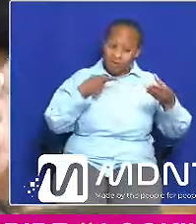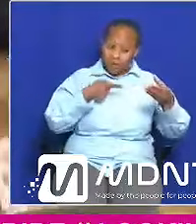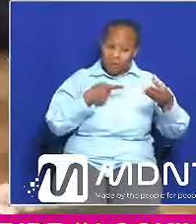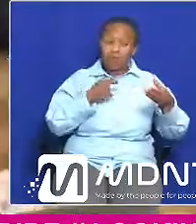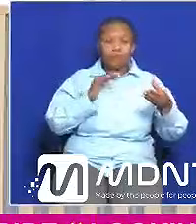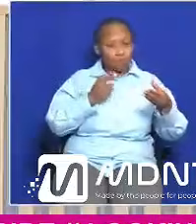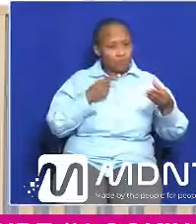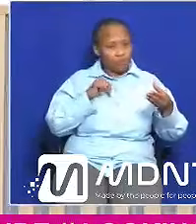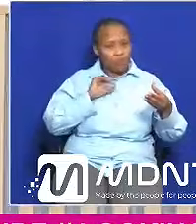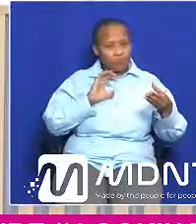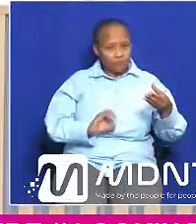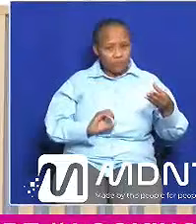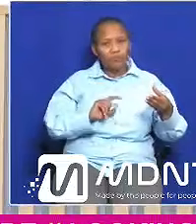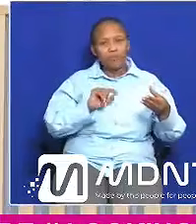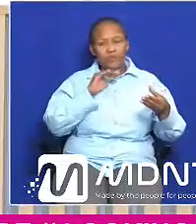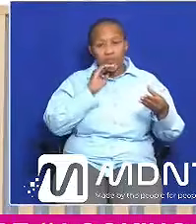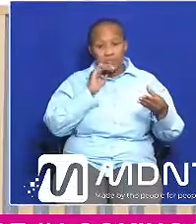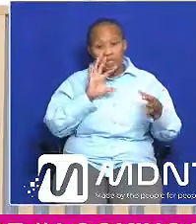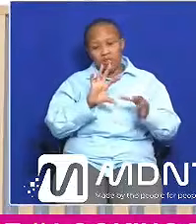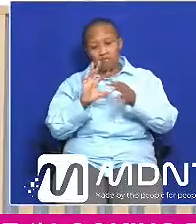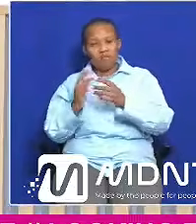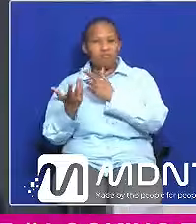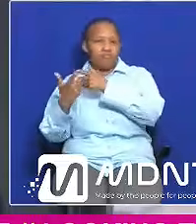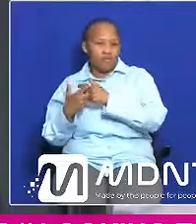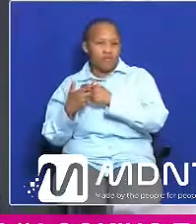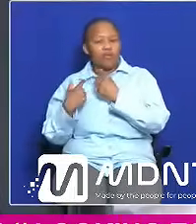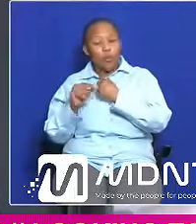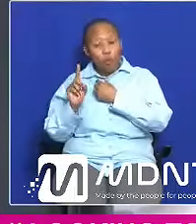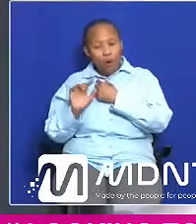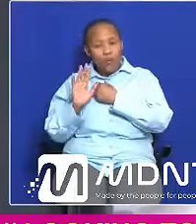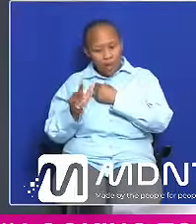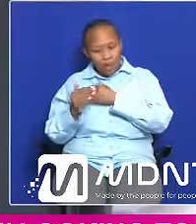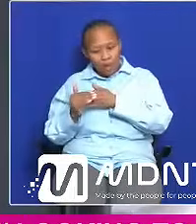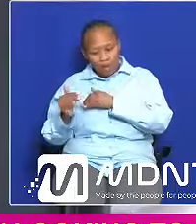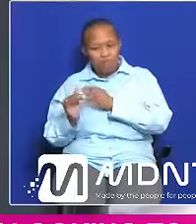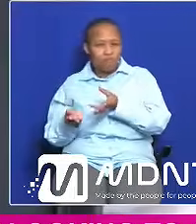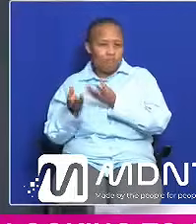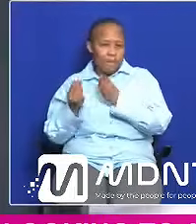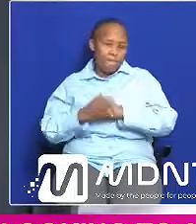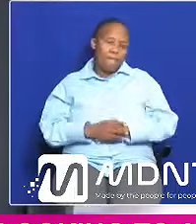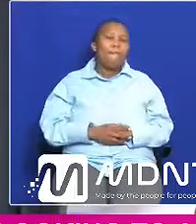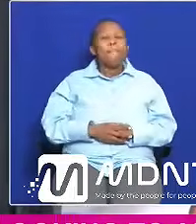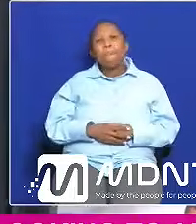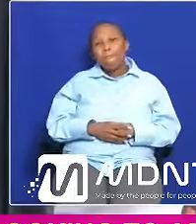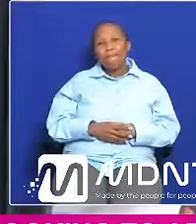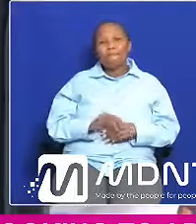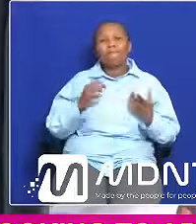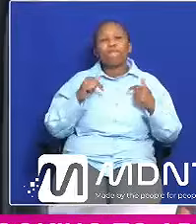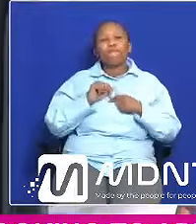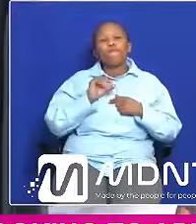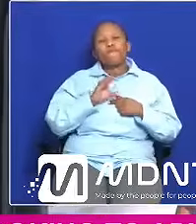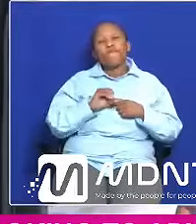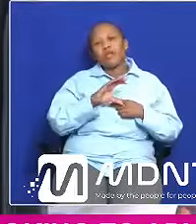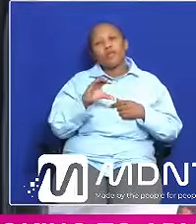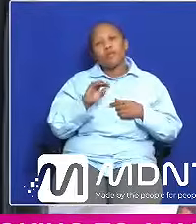going to get. Yes, what you would have are what we call them Msibi chats. They're in the file. But even if you're to get